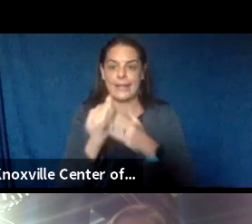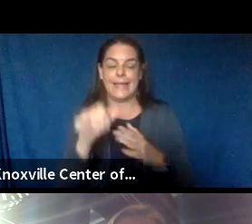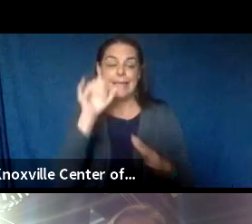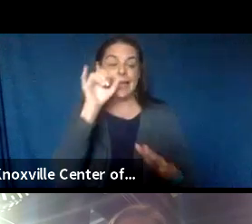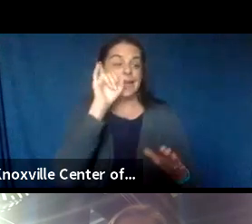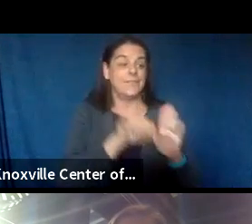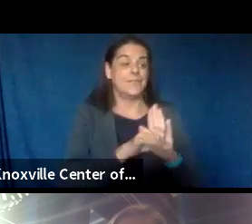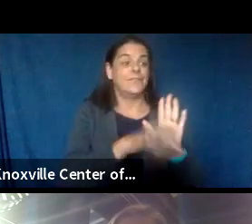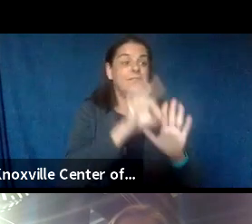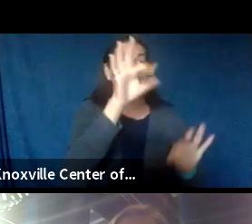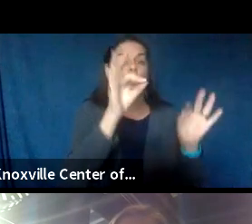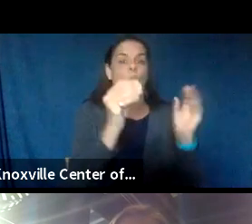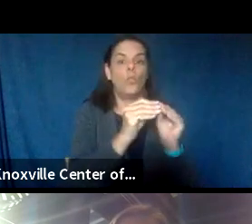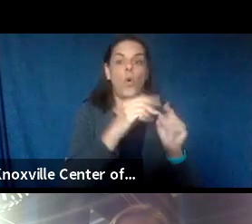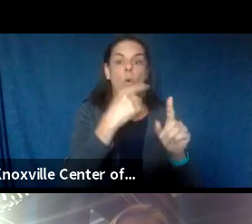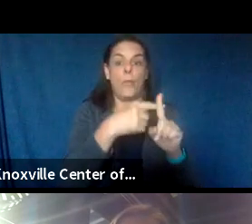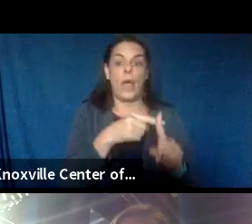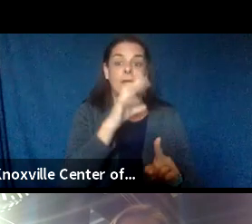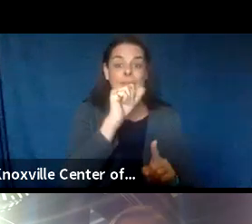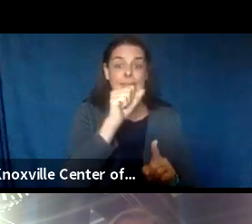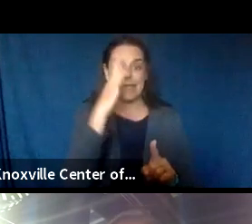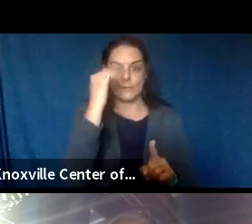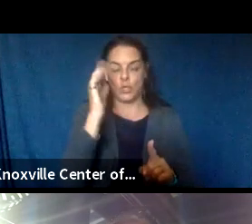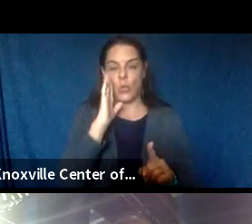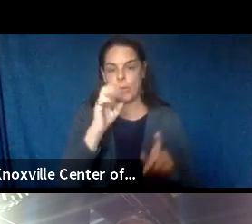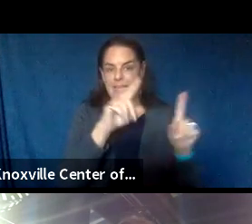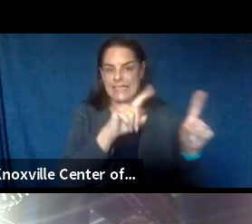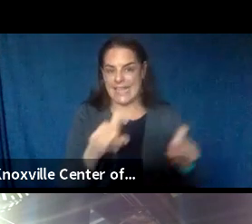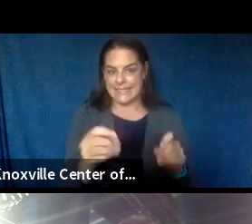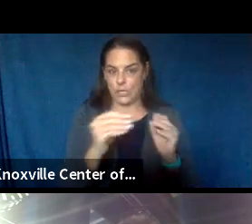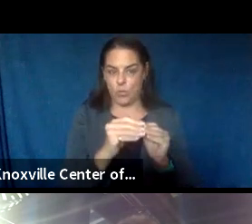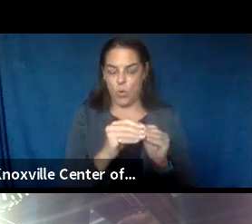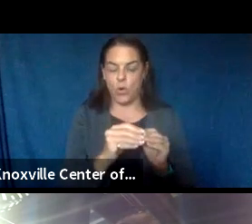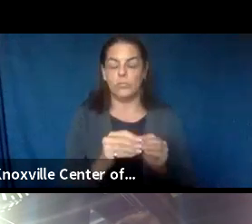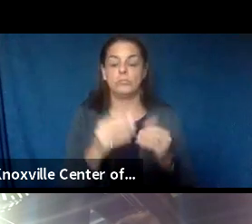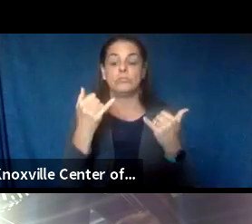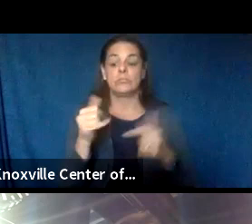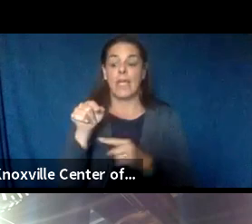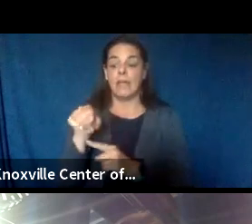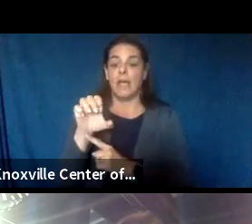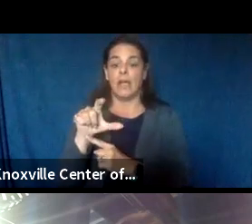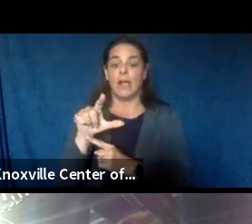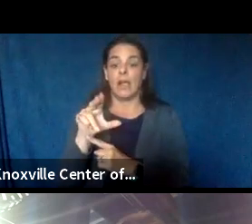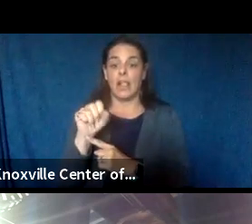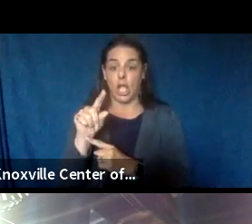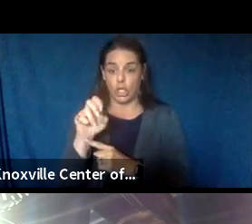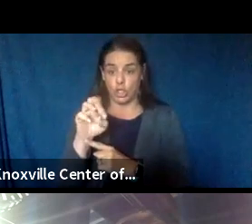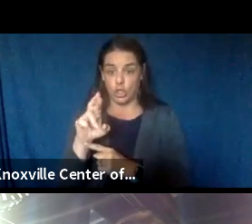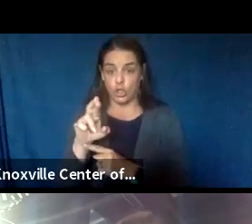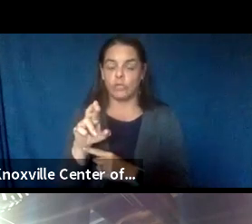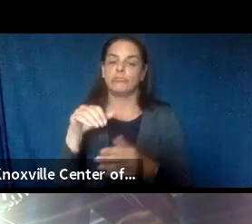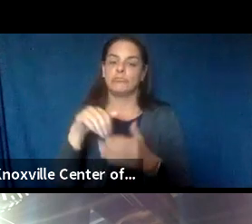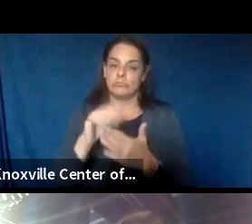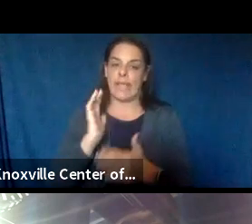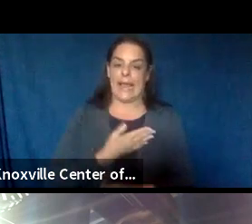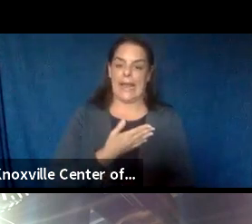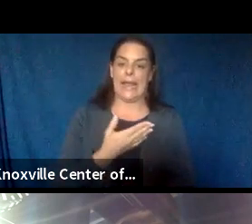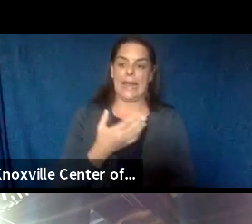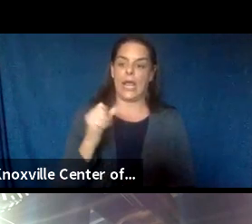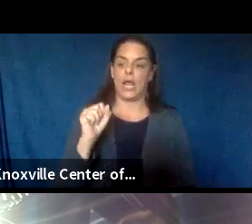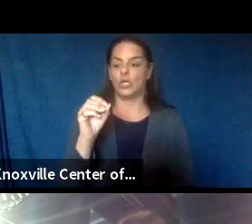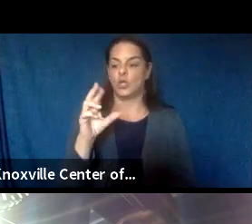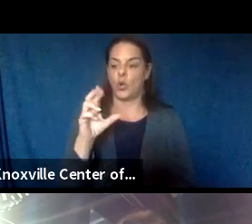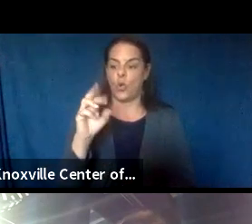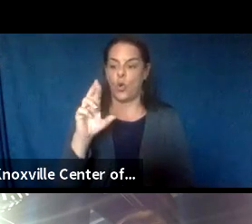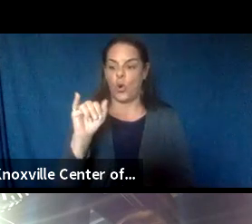because we're going to be testing more. Let's talk just for a minute about those clusters. They're in our sororities, and right there